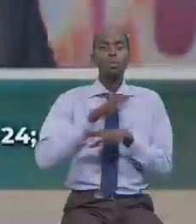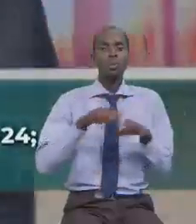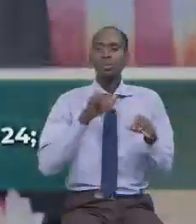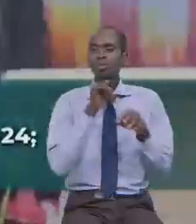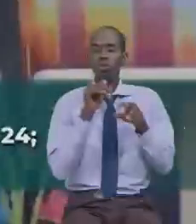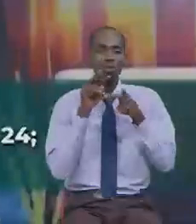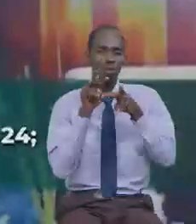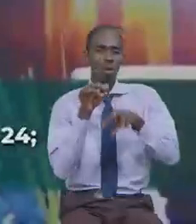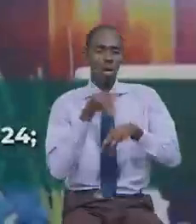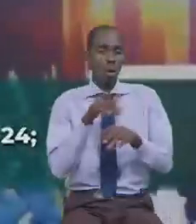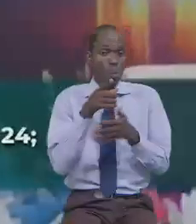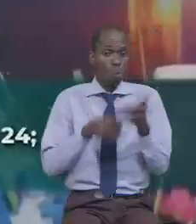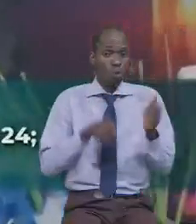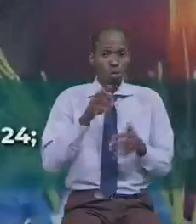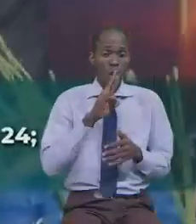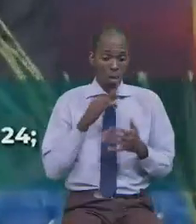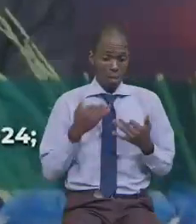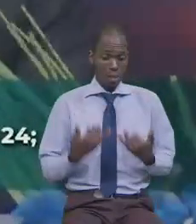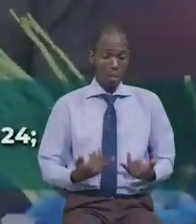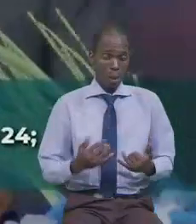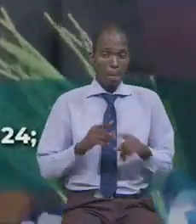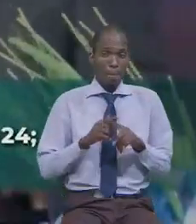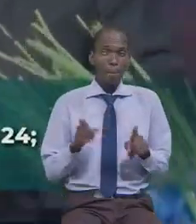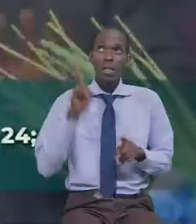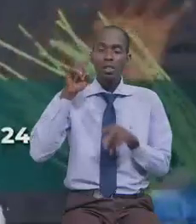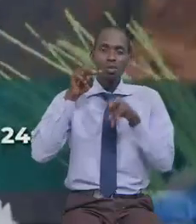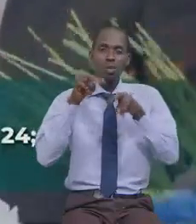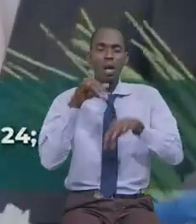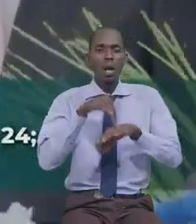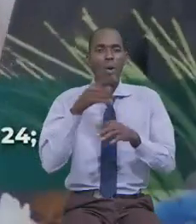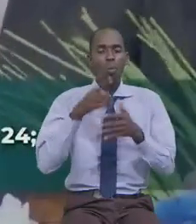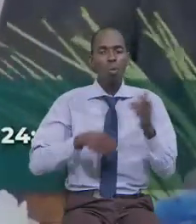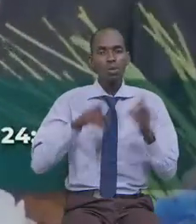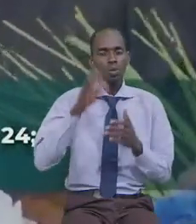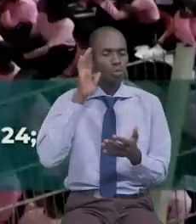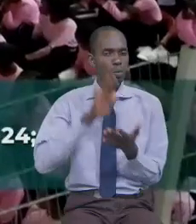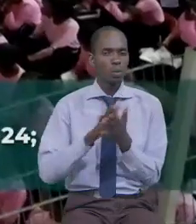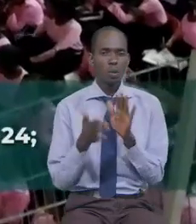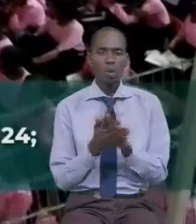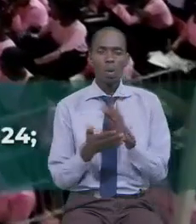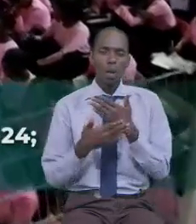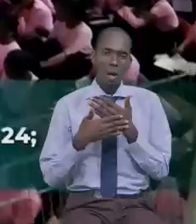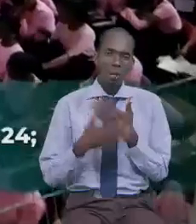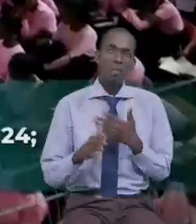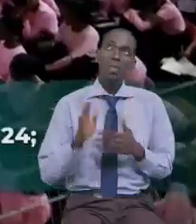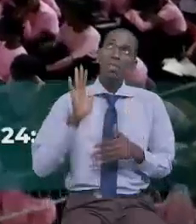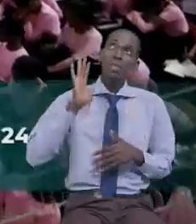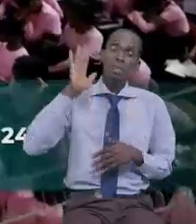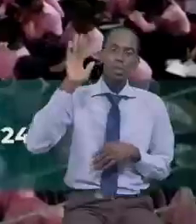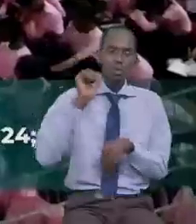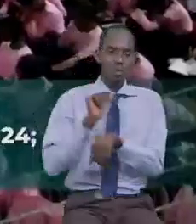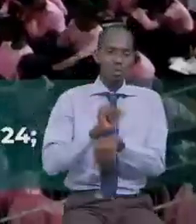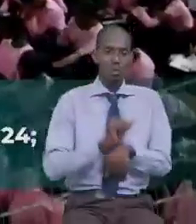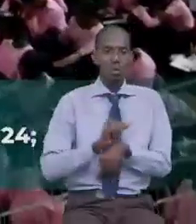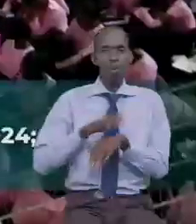now. He looks at what you will become after his watch on you. He's working on